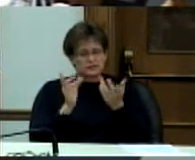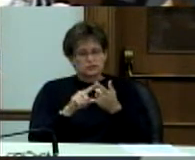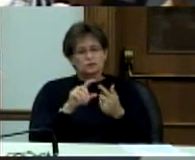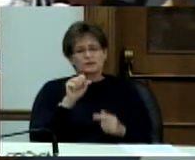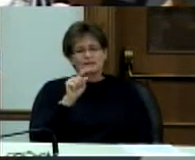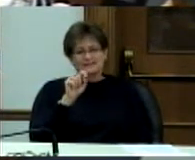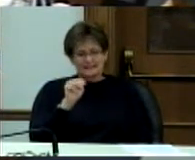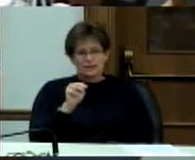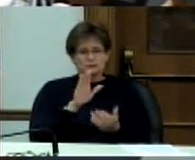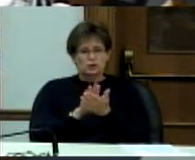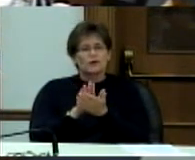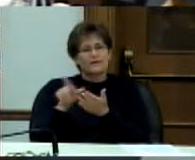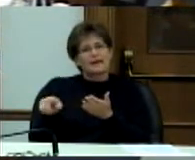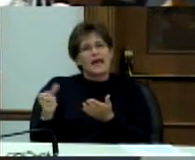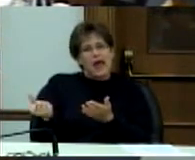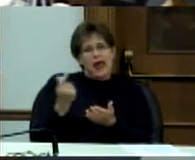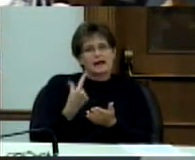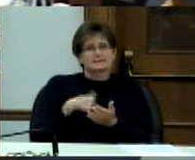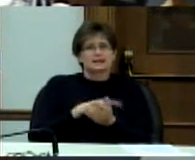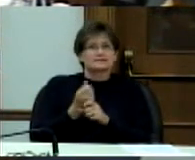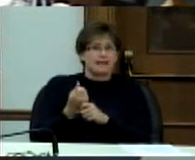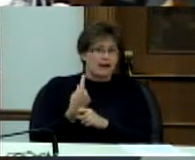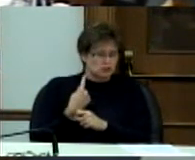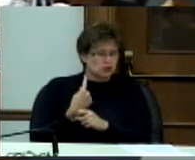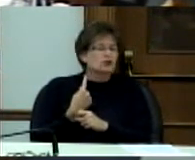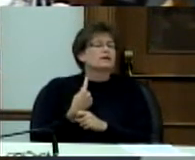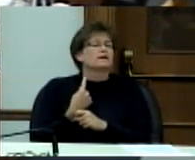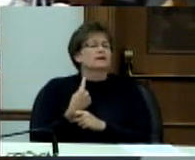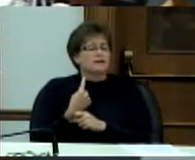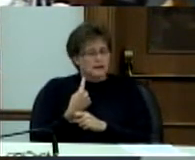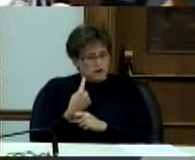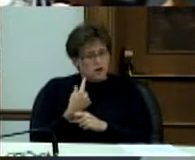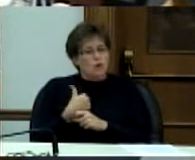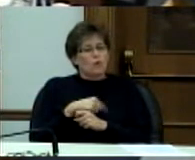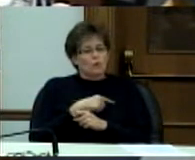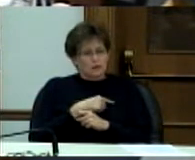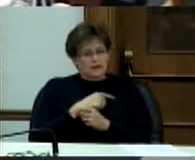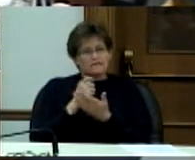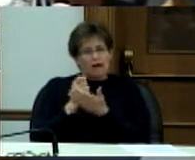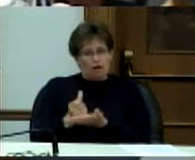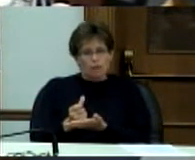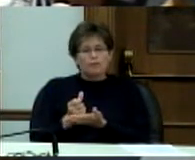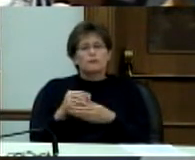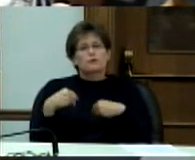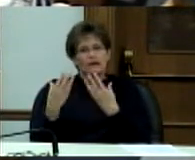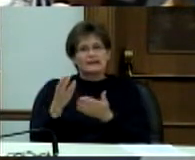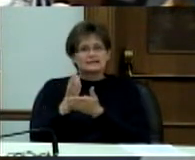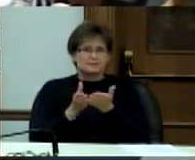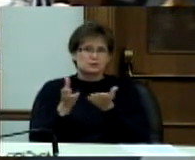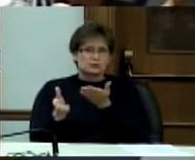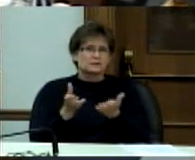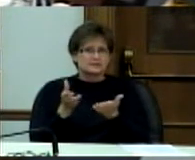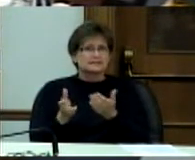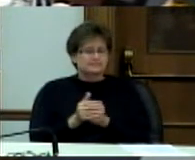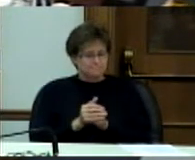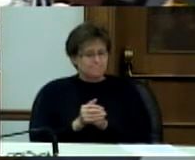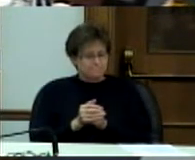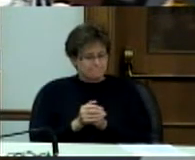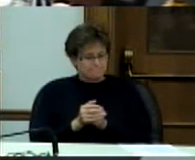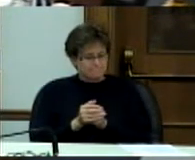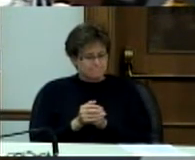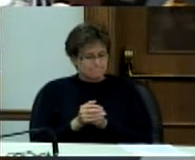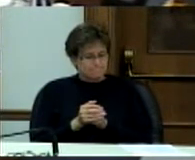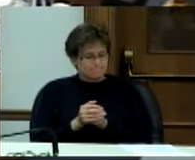STEM school that was requested by the STEM school last year, and we have helped out by providing some services for